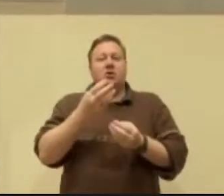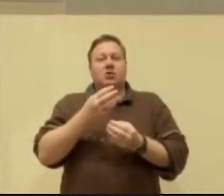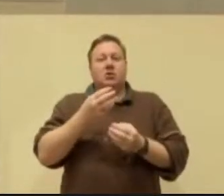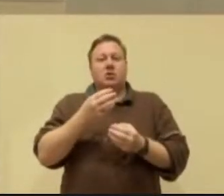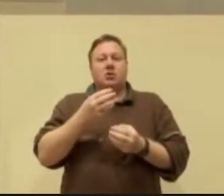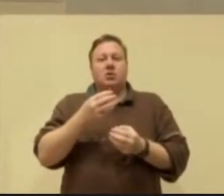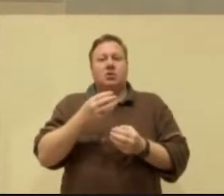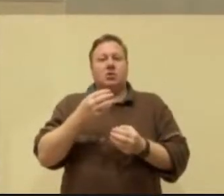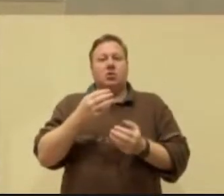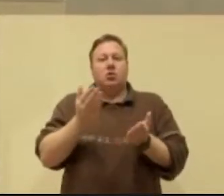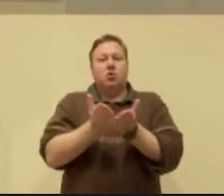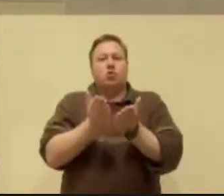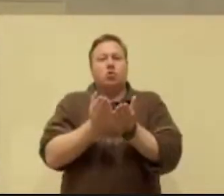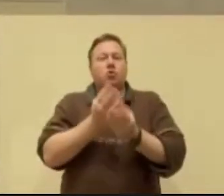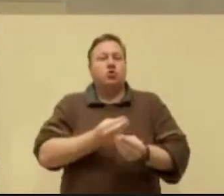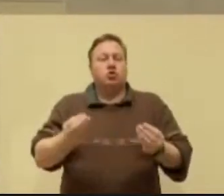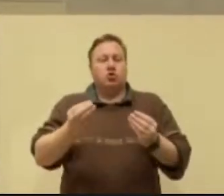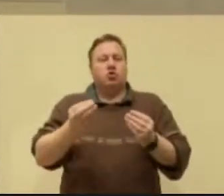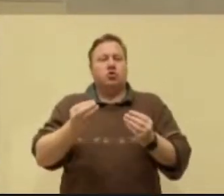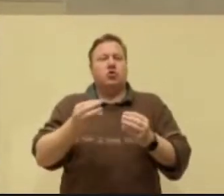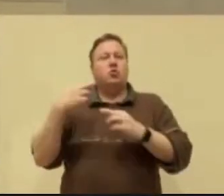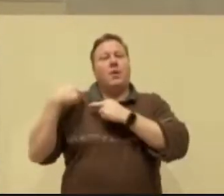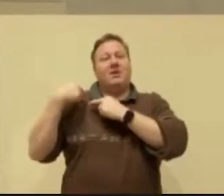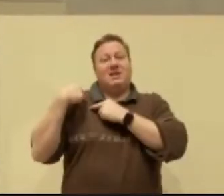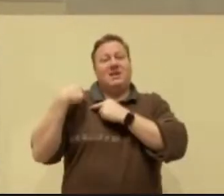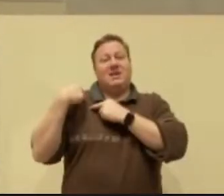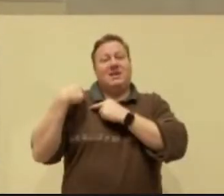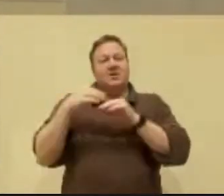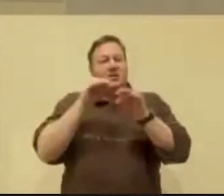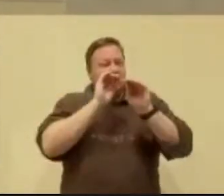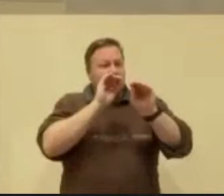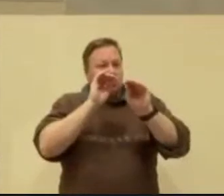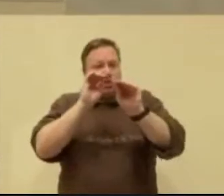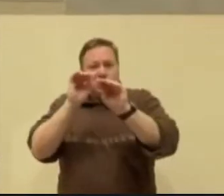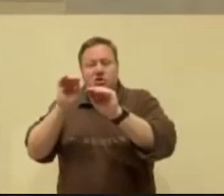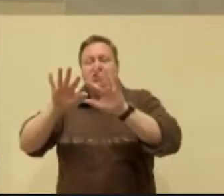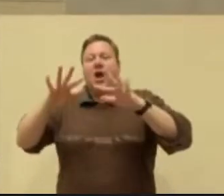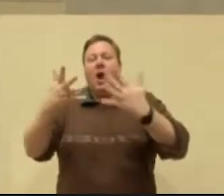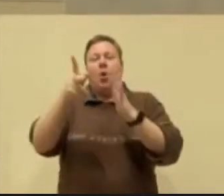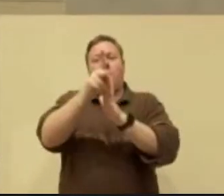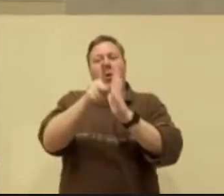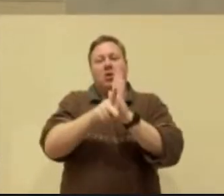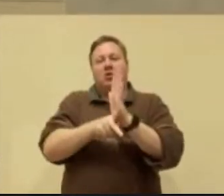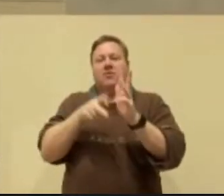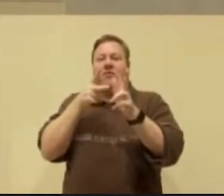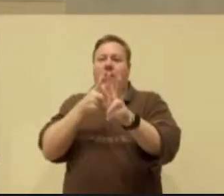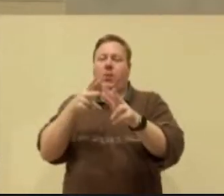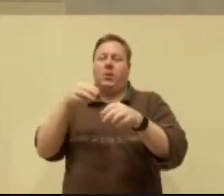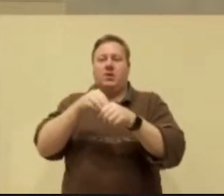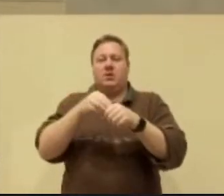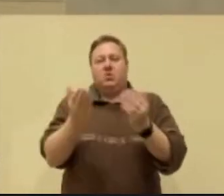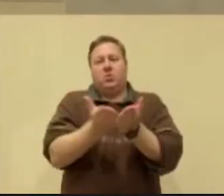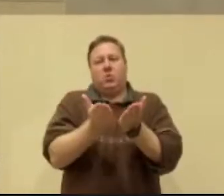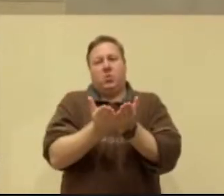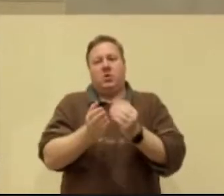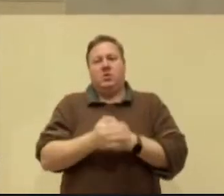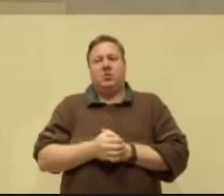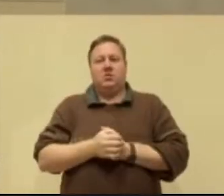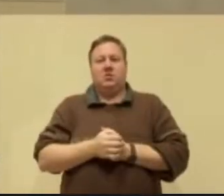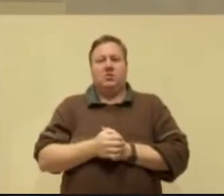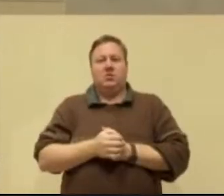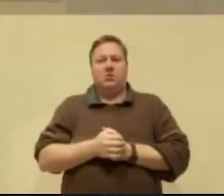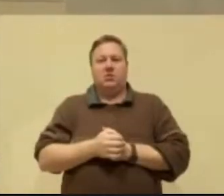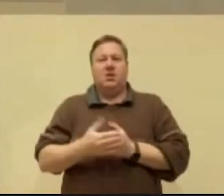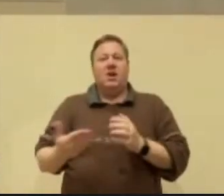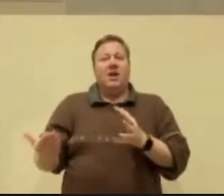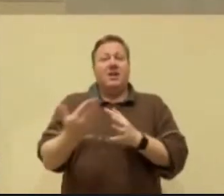structures on the stops of the this policy in in schools intervention to address